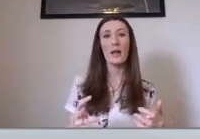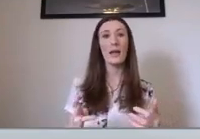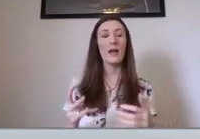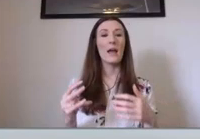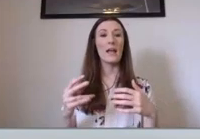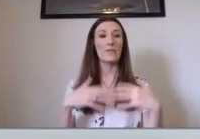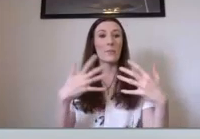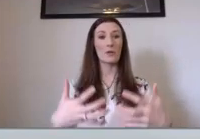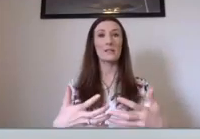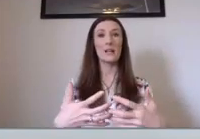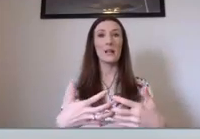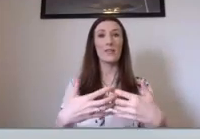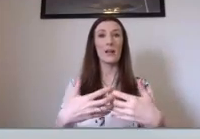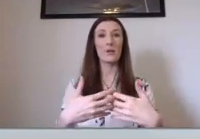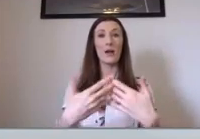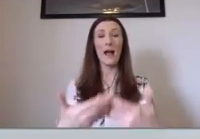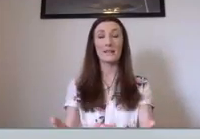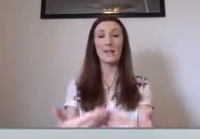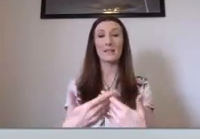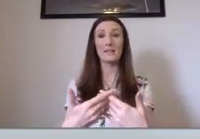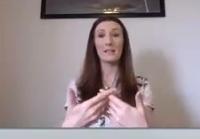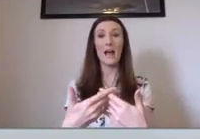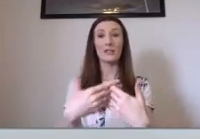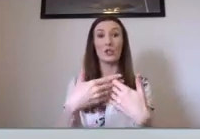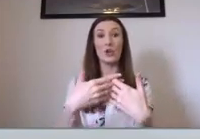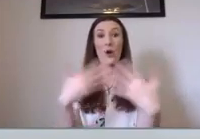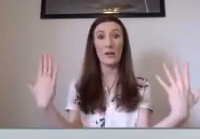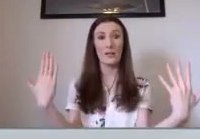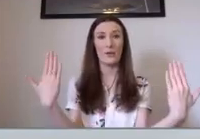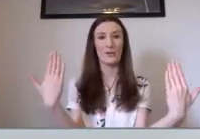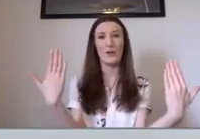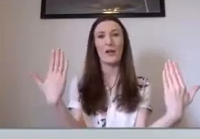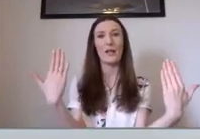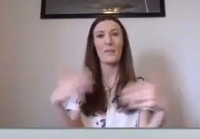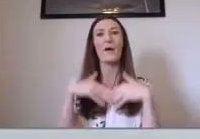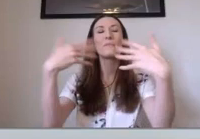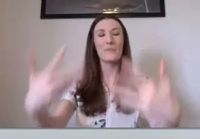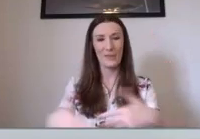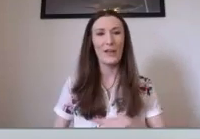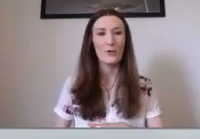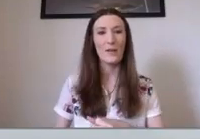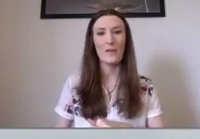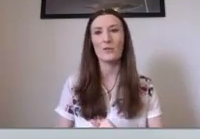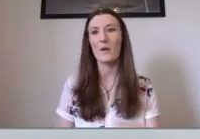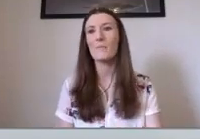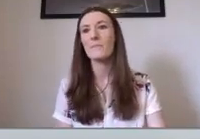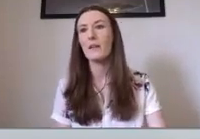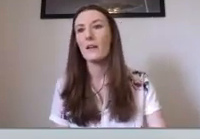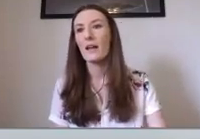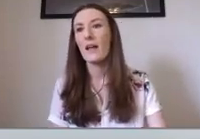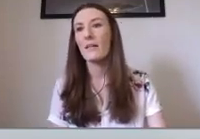definition. Okay, if the person that you are asking has no idea what you're talking about, then you may